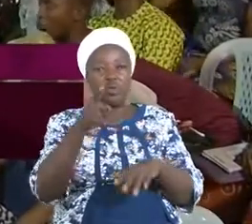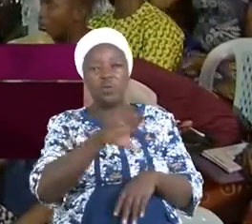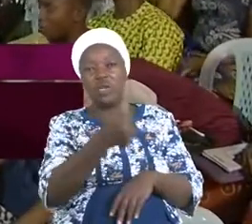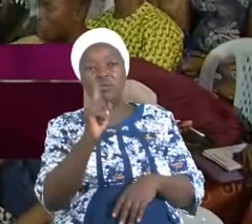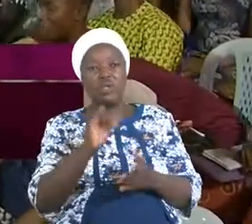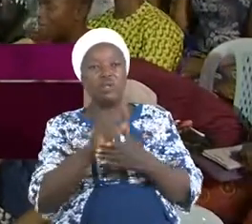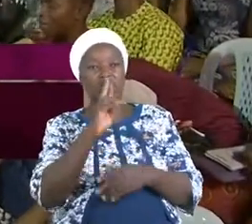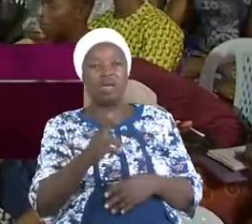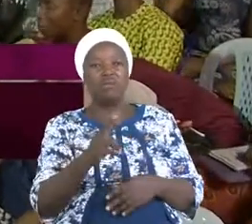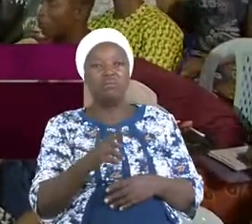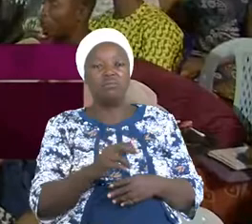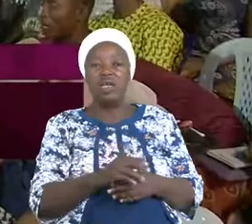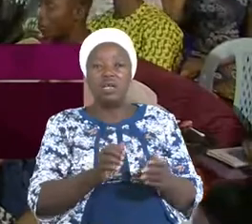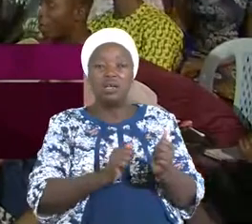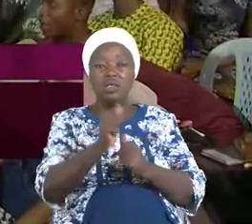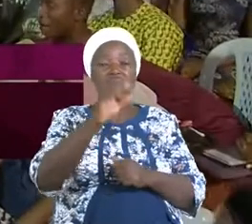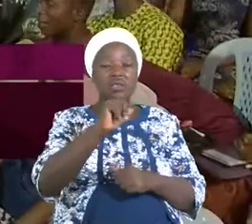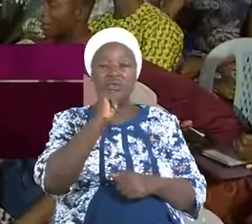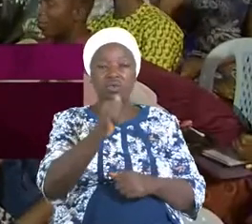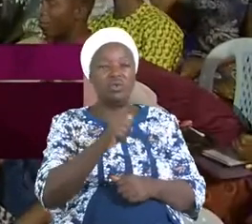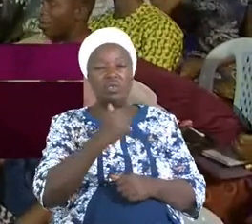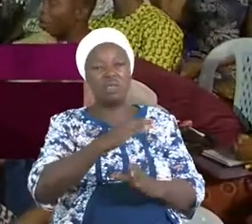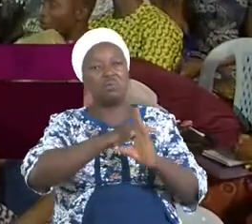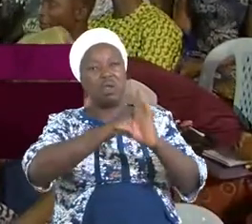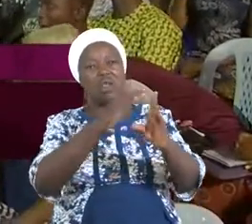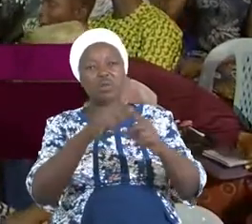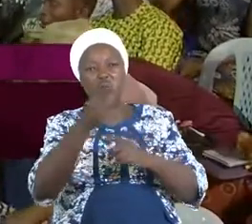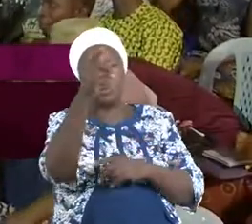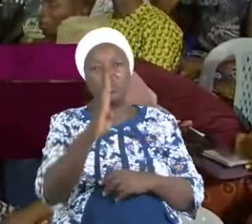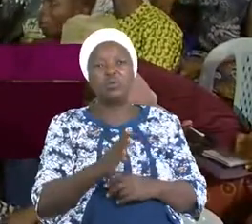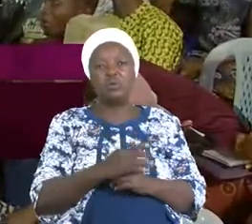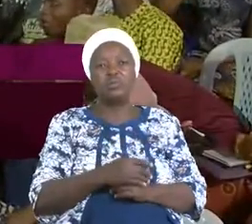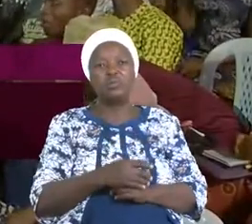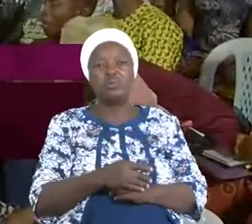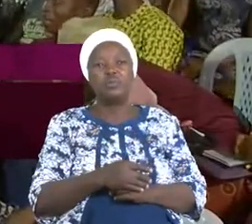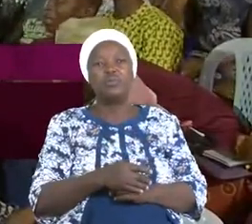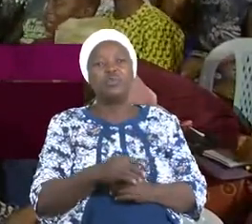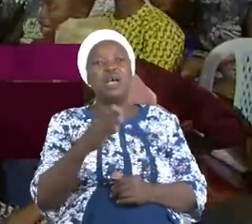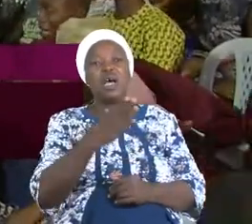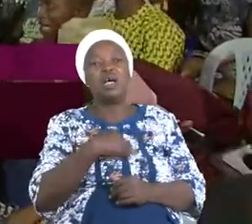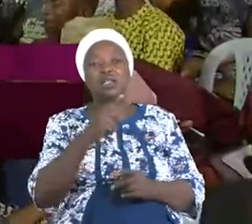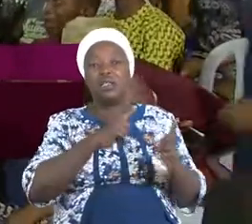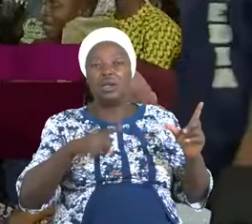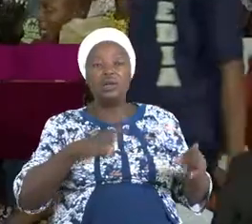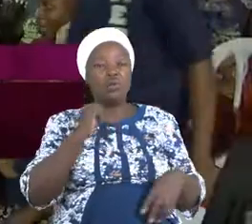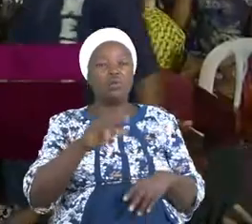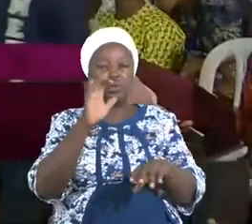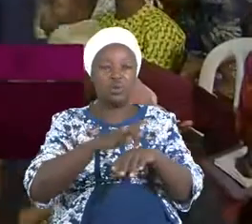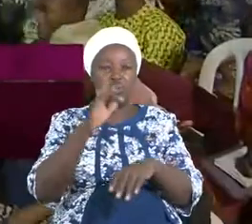Distance is no barrier with God. The Lord will touch you.